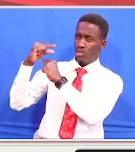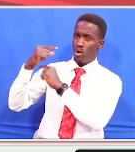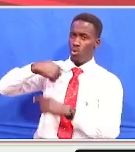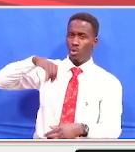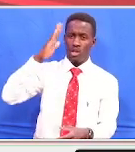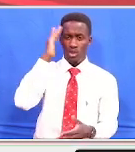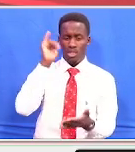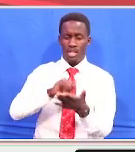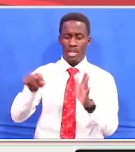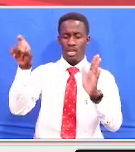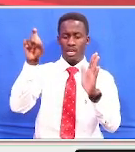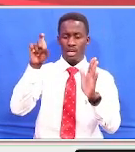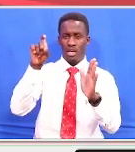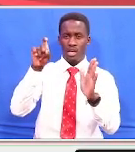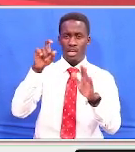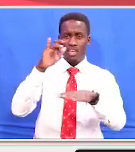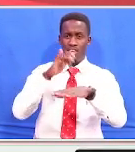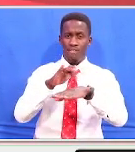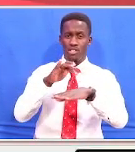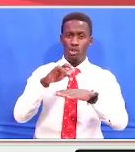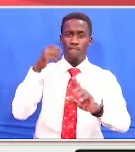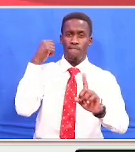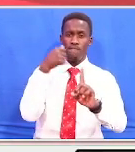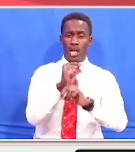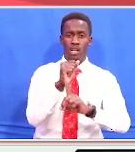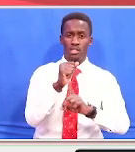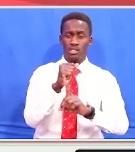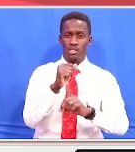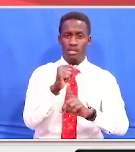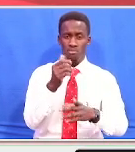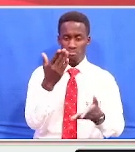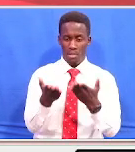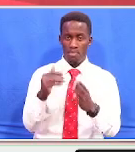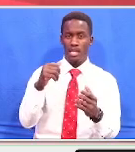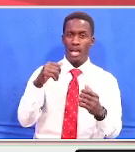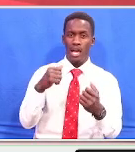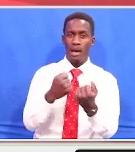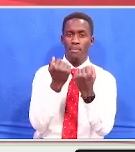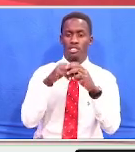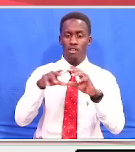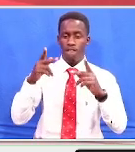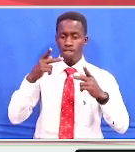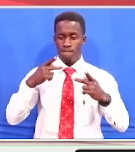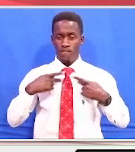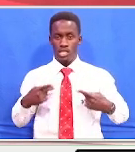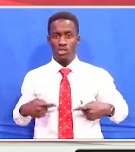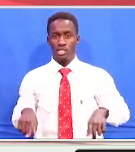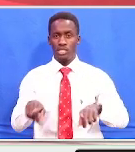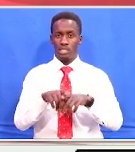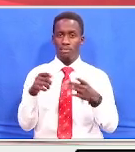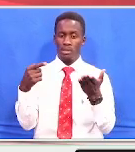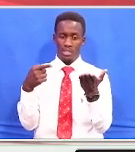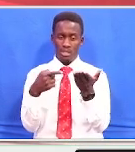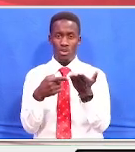the costs, the consequences of violence, whether it happens in physical spaces or online spaces, leaves